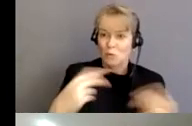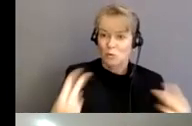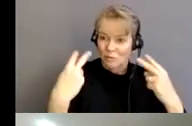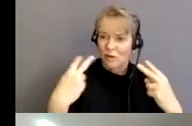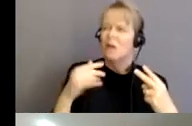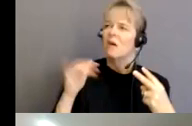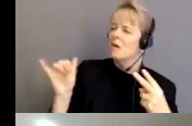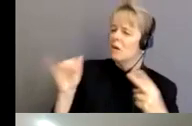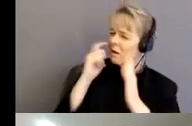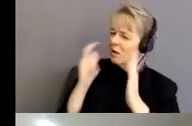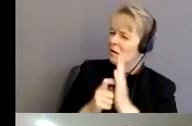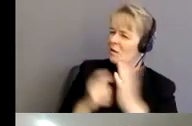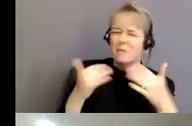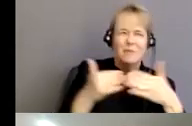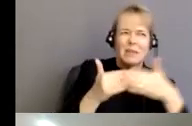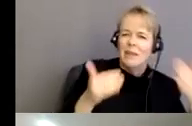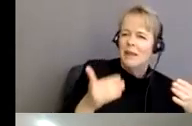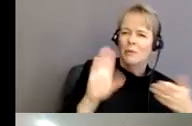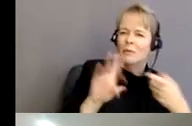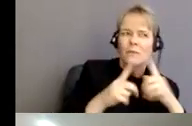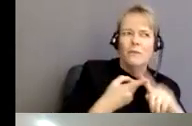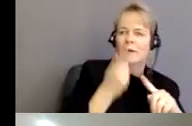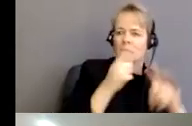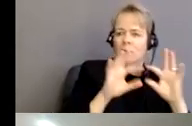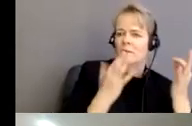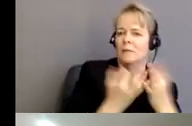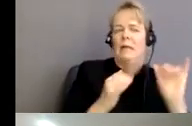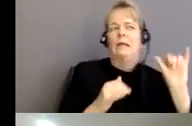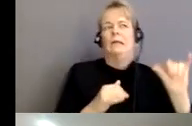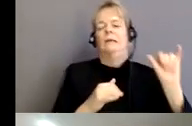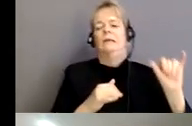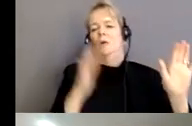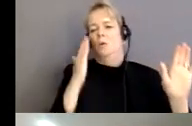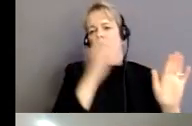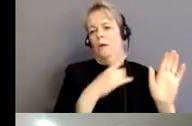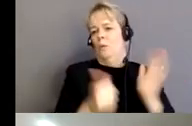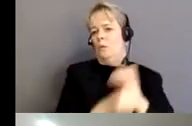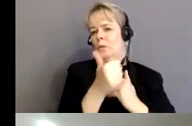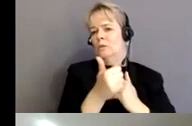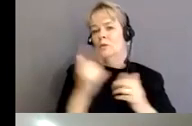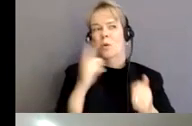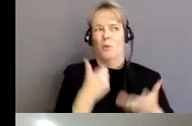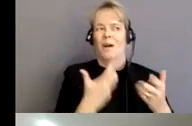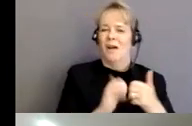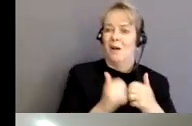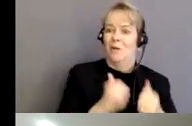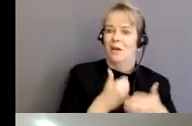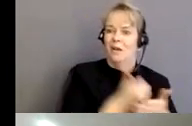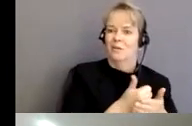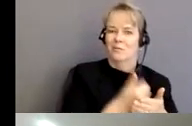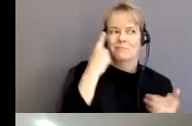older adult, that your neighbor, your friend, family member, so then you can help them if you suspect that there's financial abuse